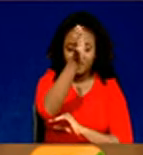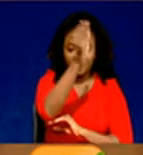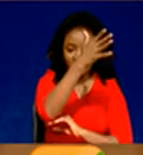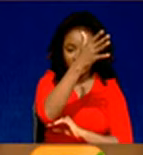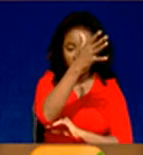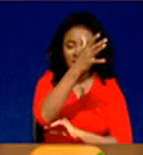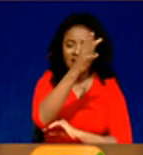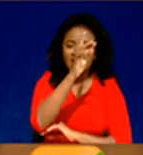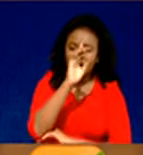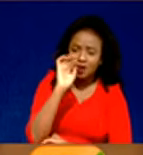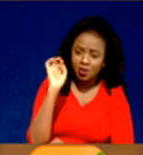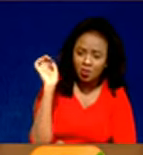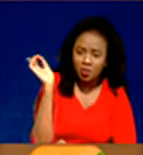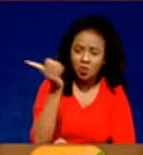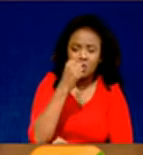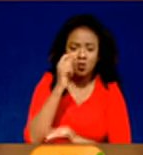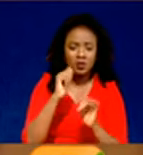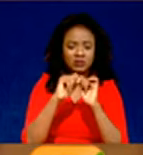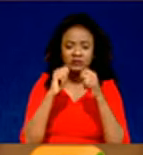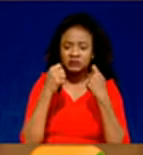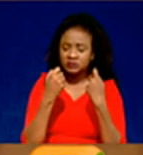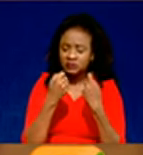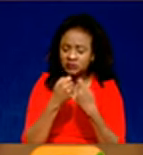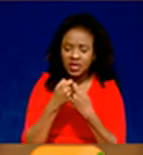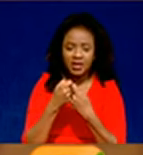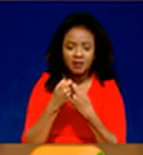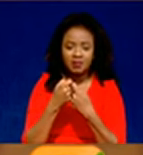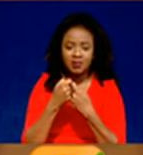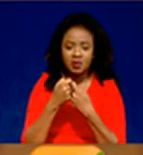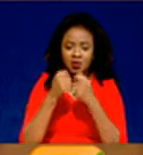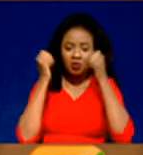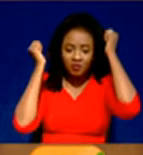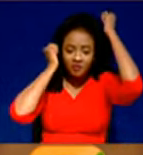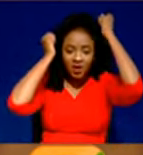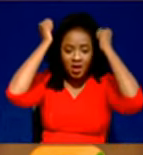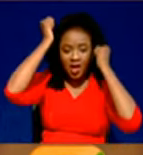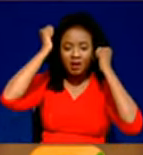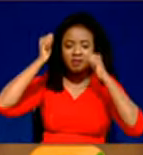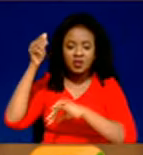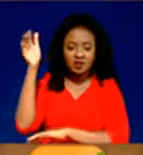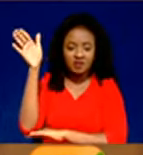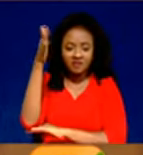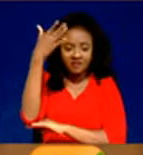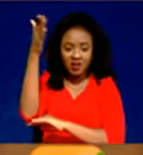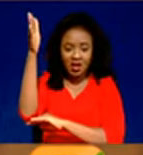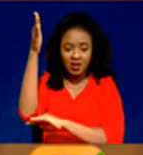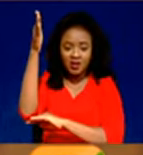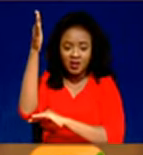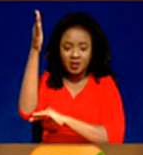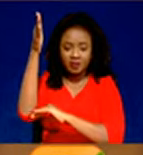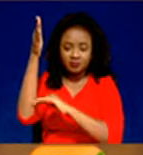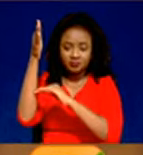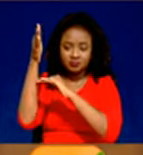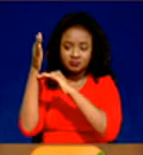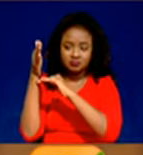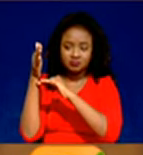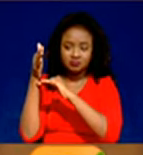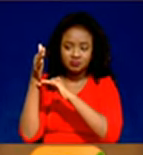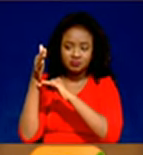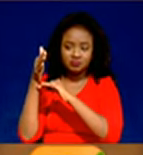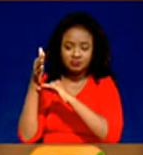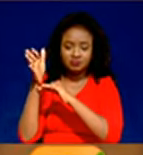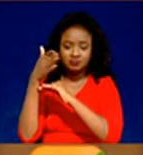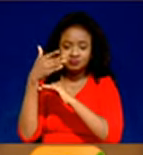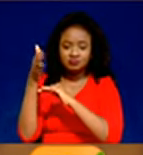flags of all formations of the military shall fly at half-mast in